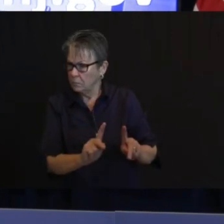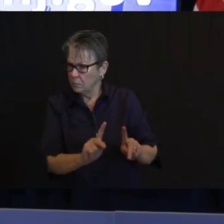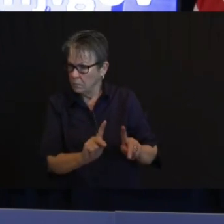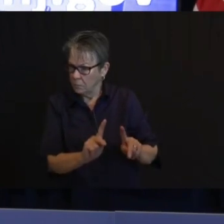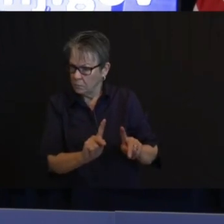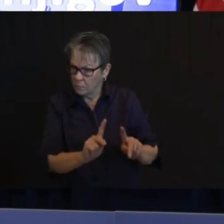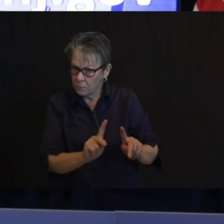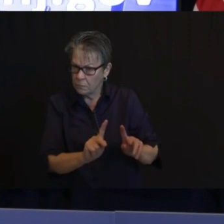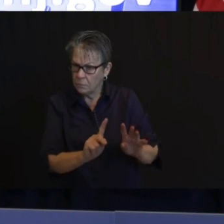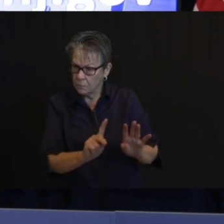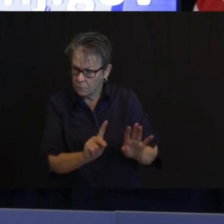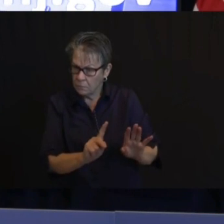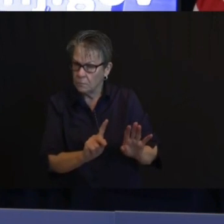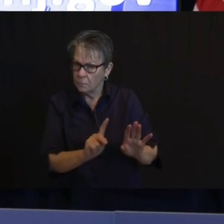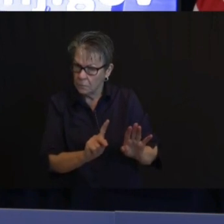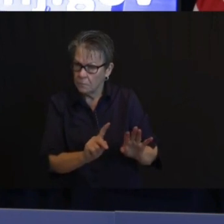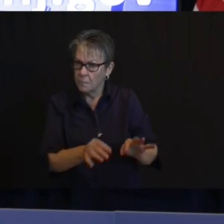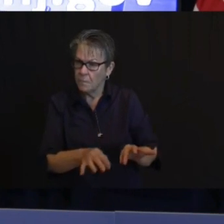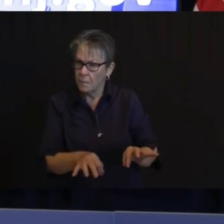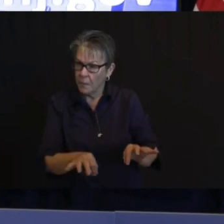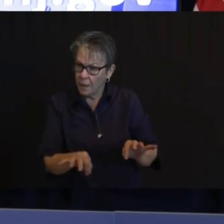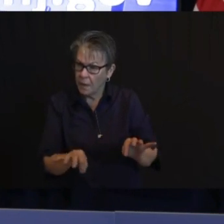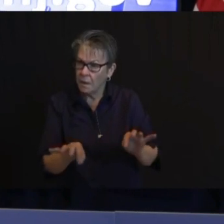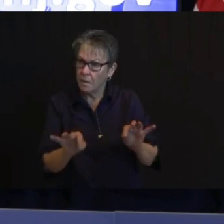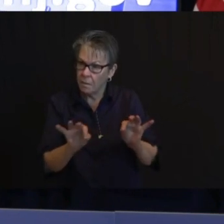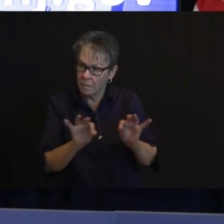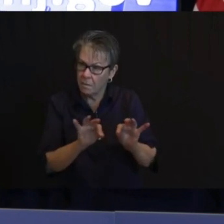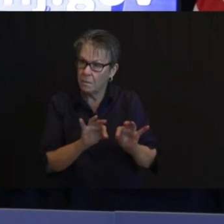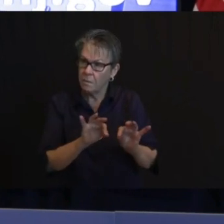So logistically, 6 months is